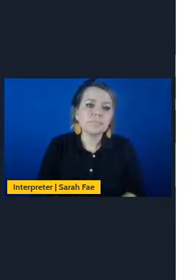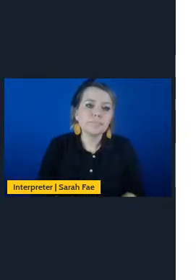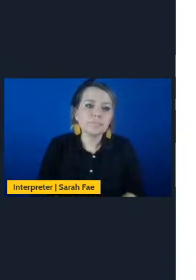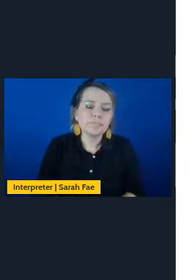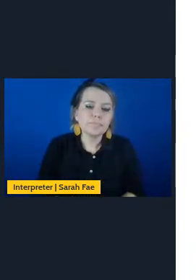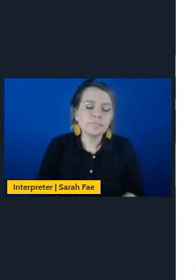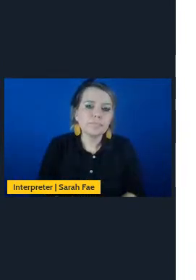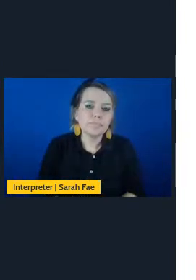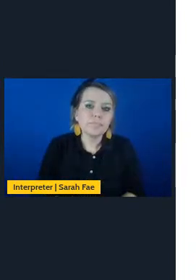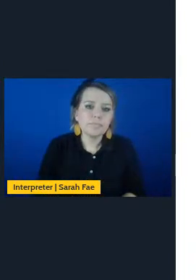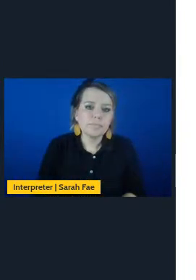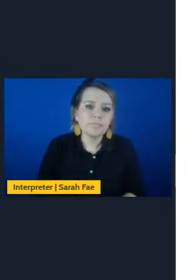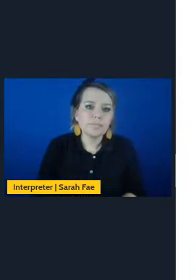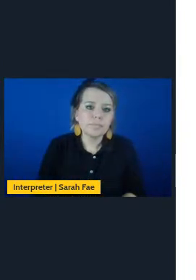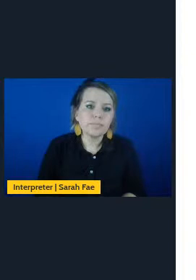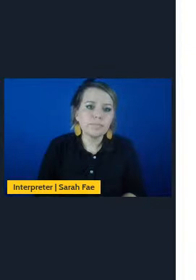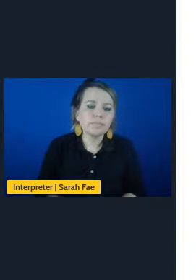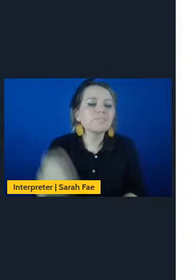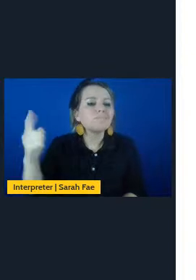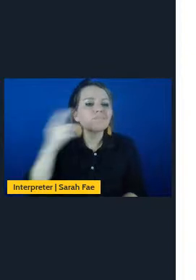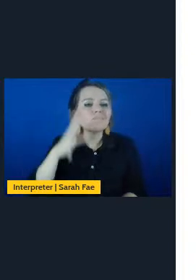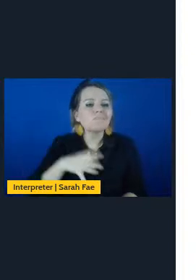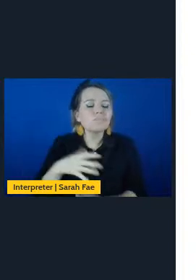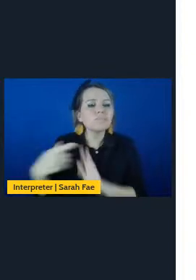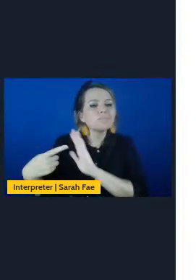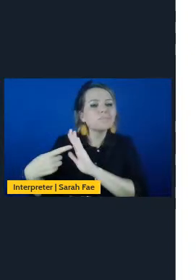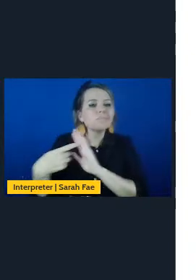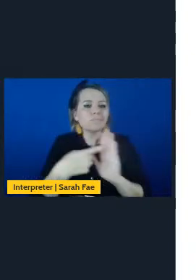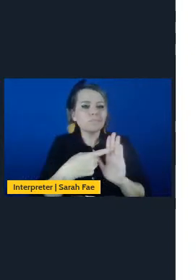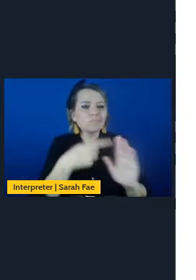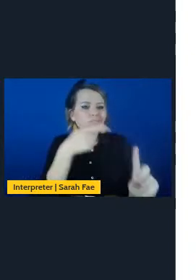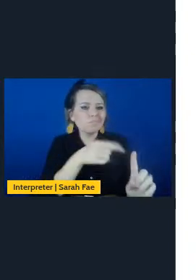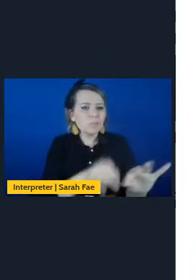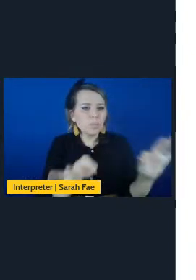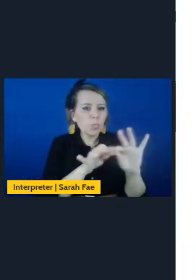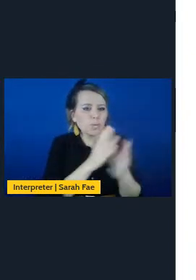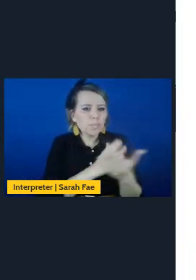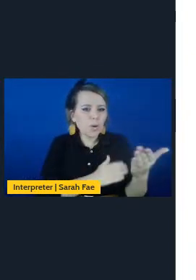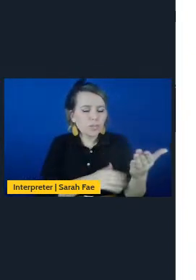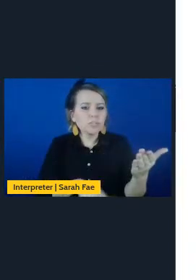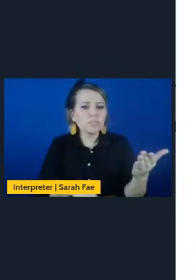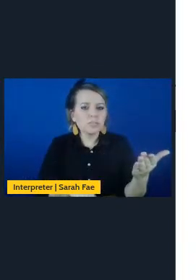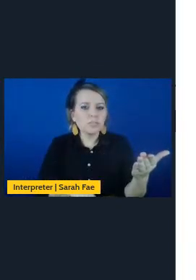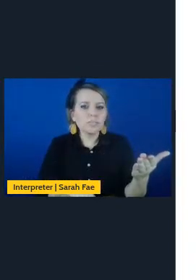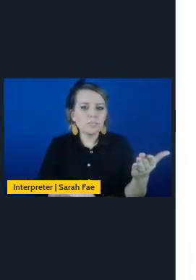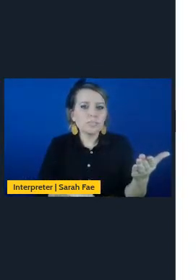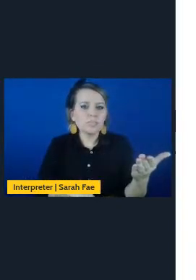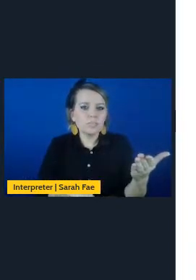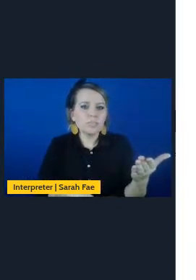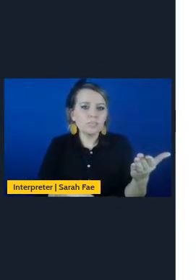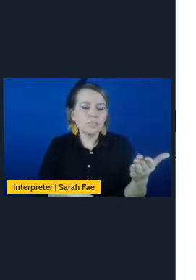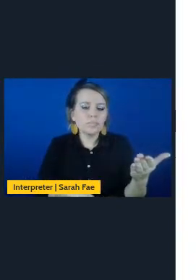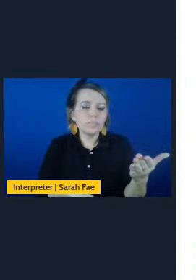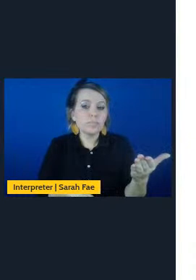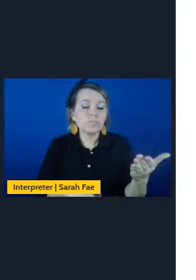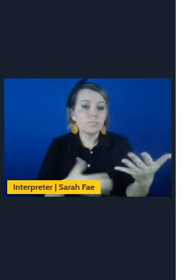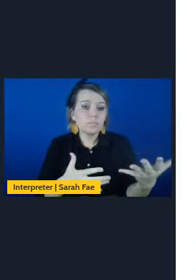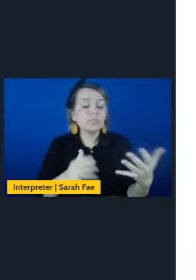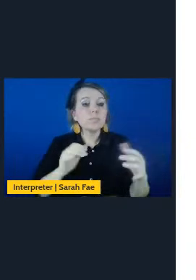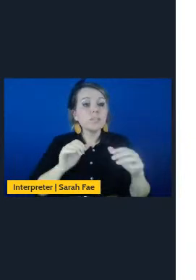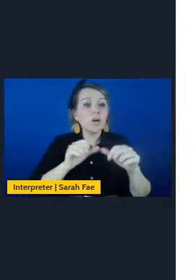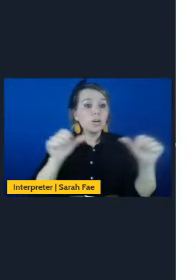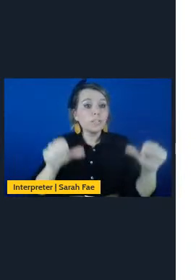important area that Mark Richards and Neil Ford talk about in software architecture, the hard parts, is that